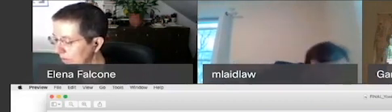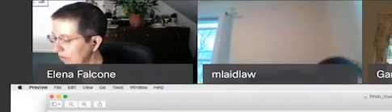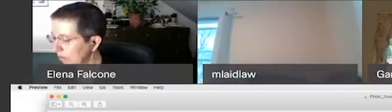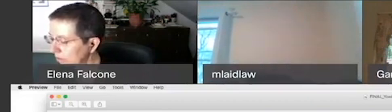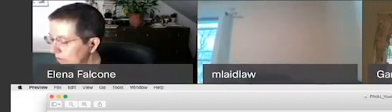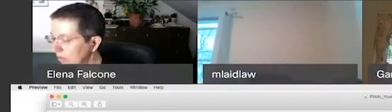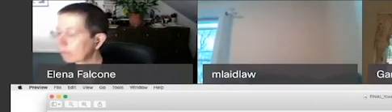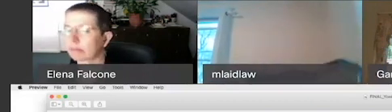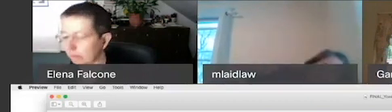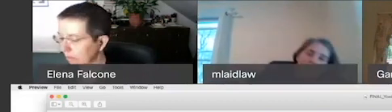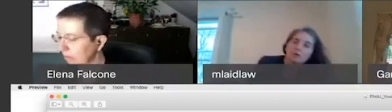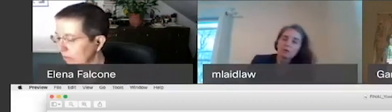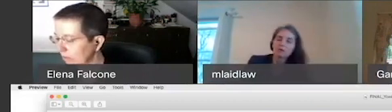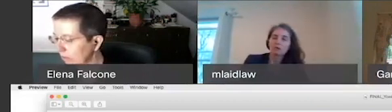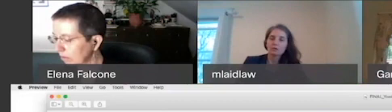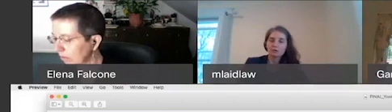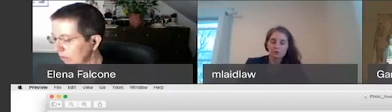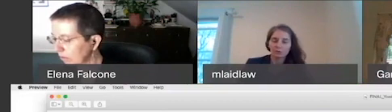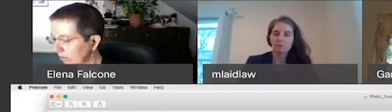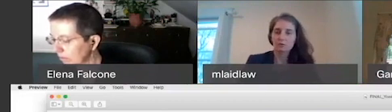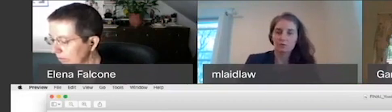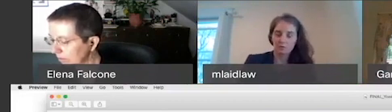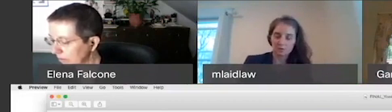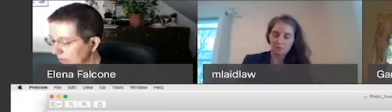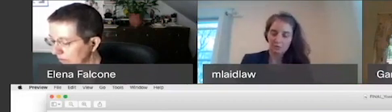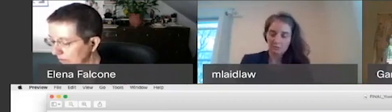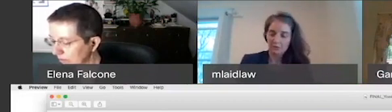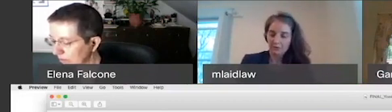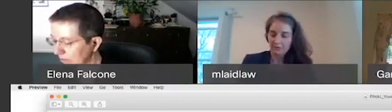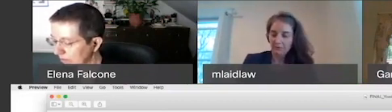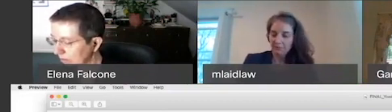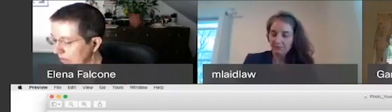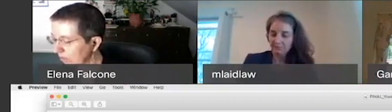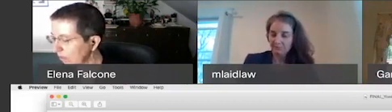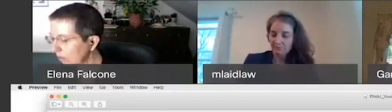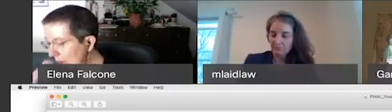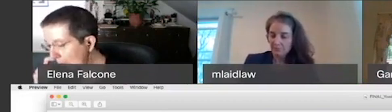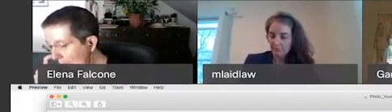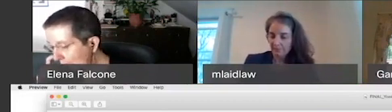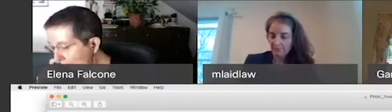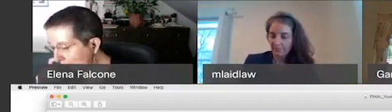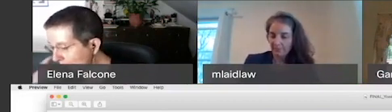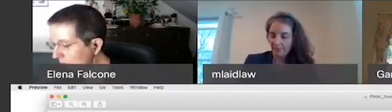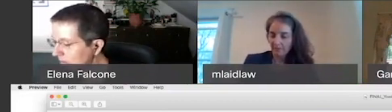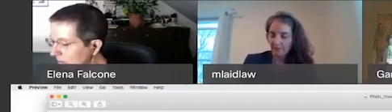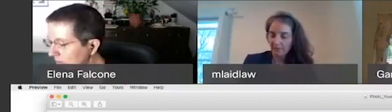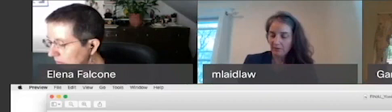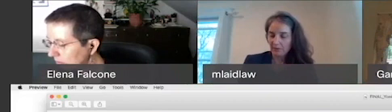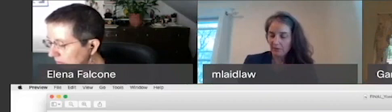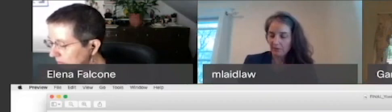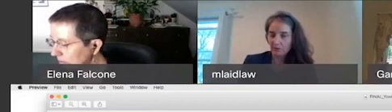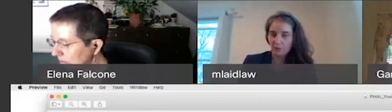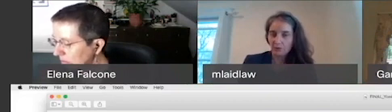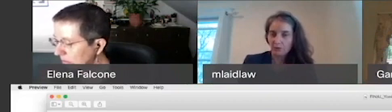homes as much as possible and out of the supermarkets. We offer information and assistance on every single